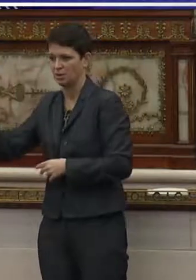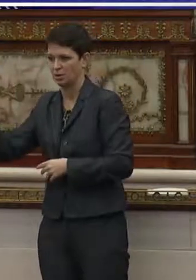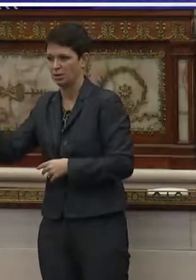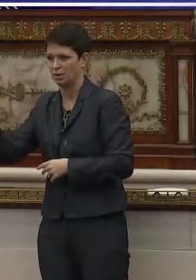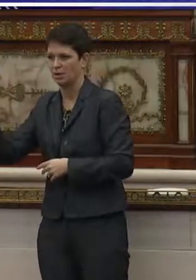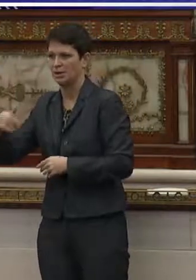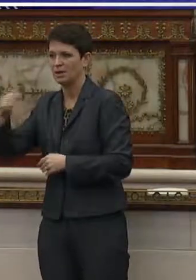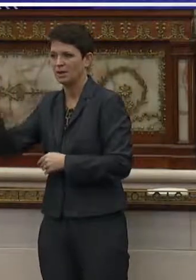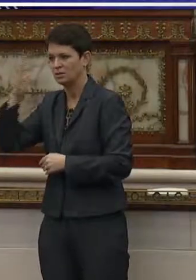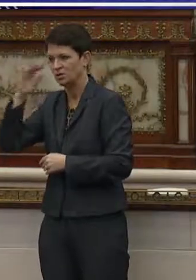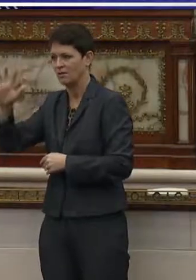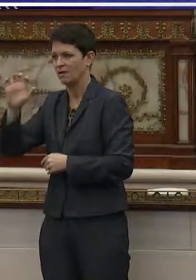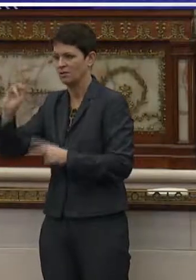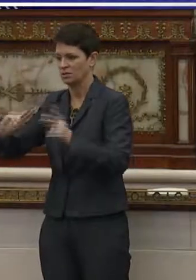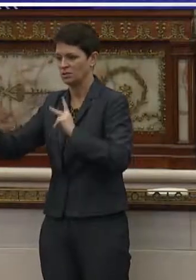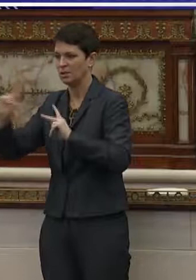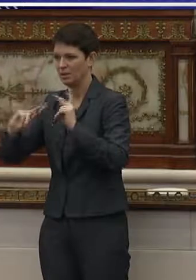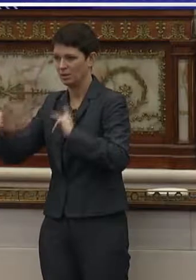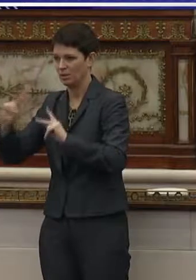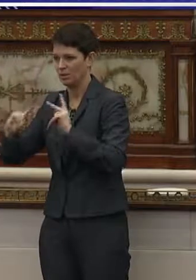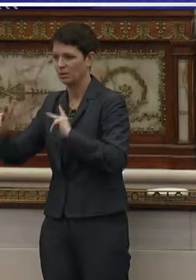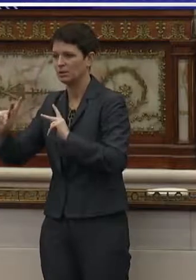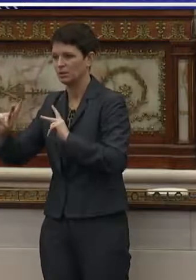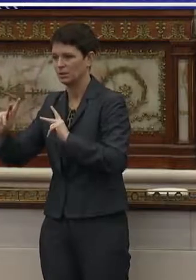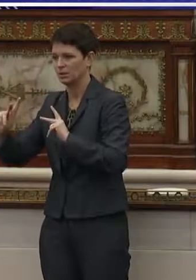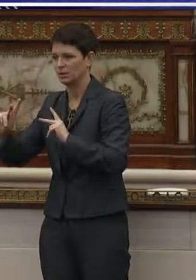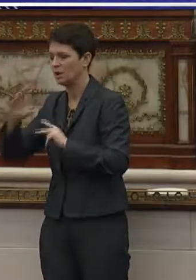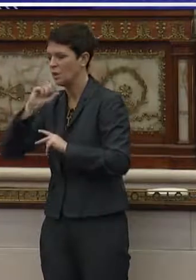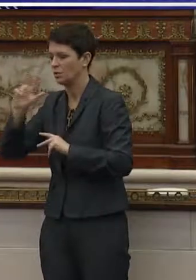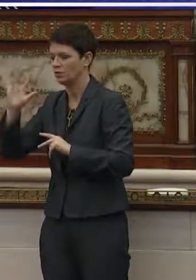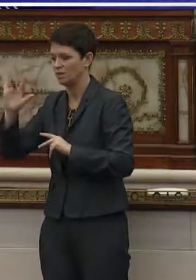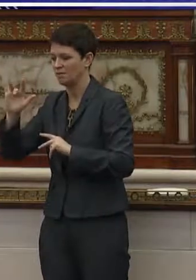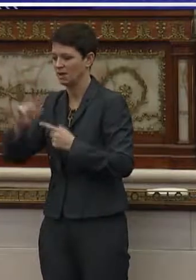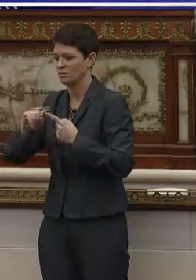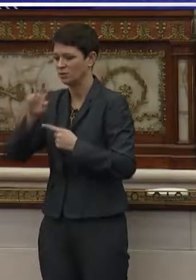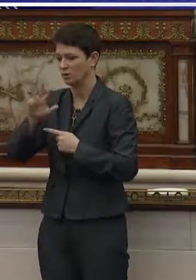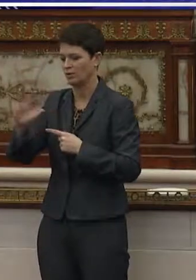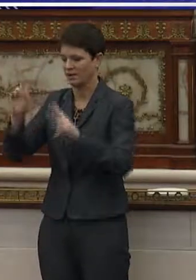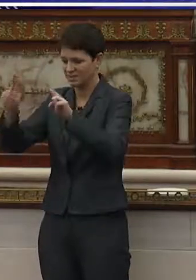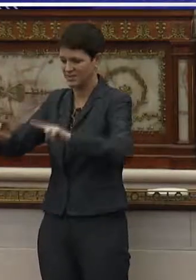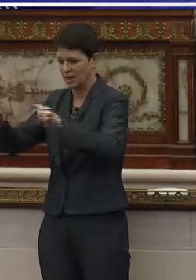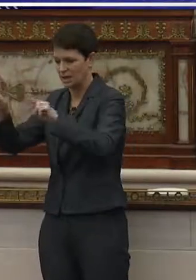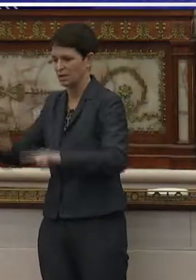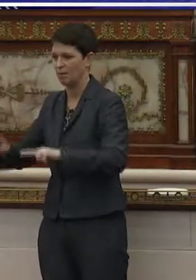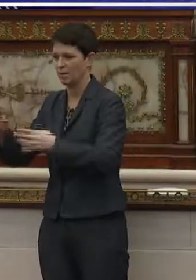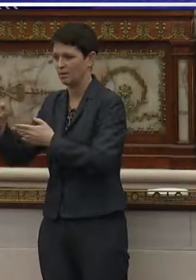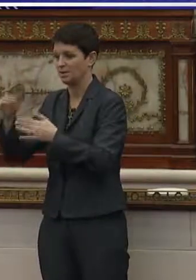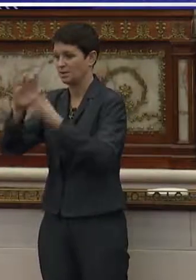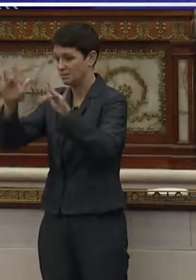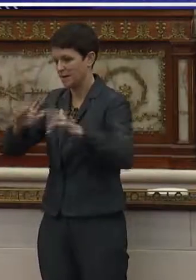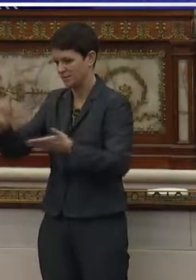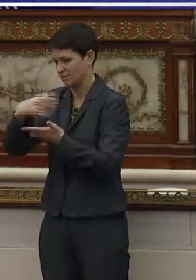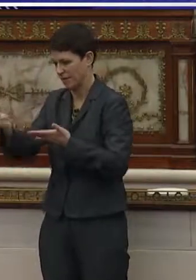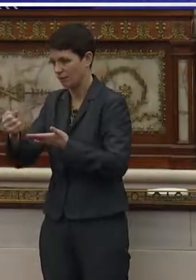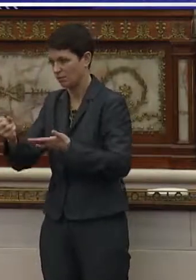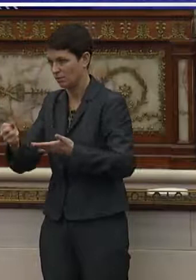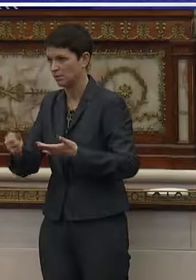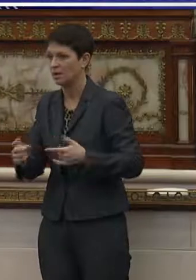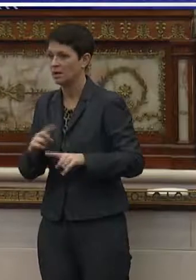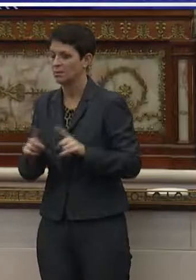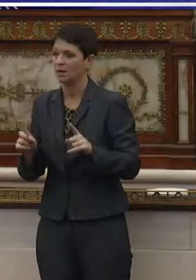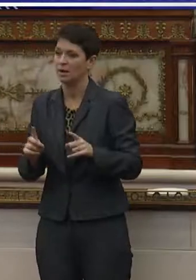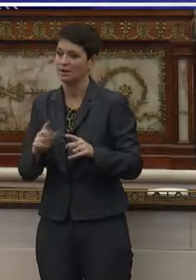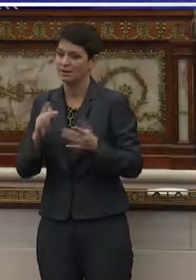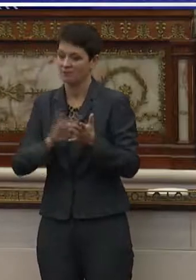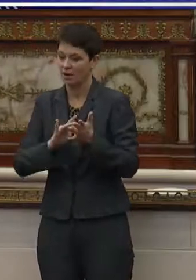then next thing you know, 500 people who are, age 25 to age 45 have signed up and taken up all the slots. At least if the